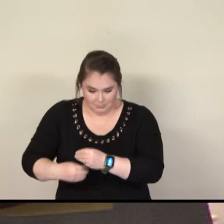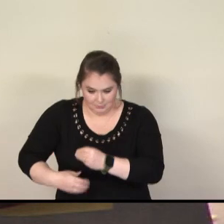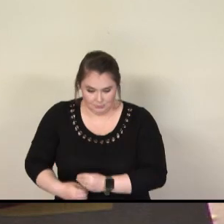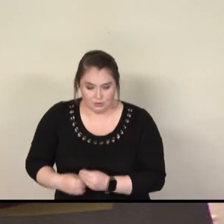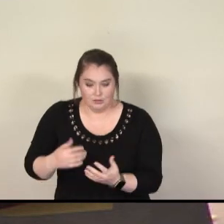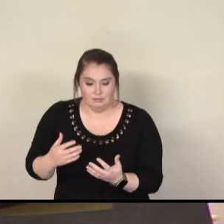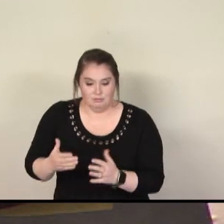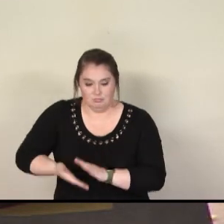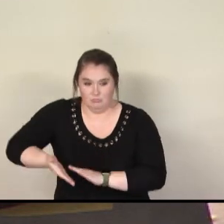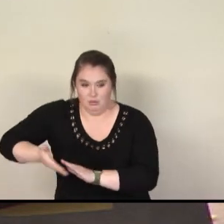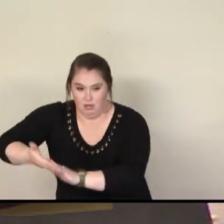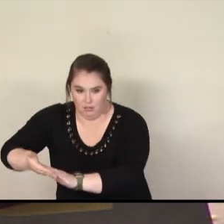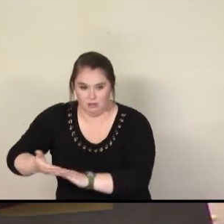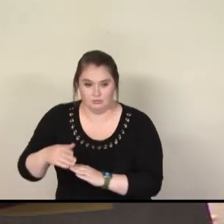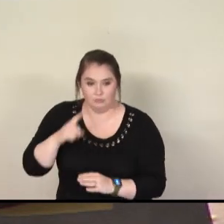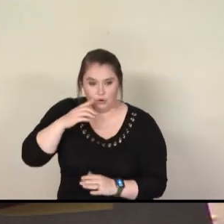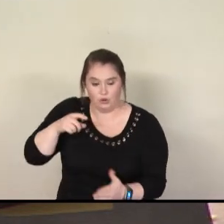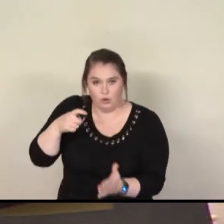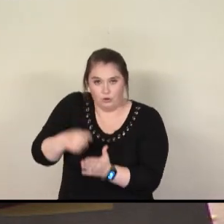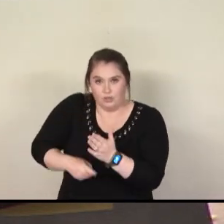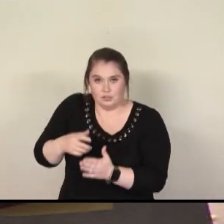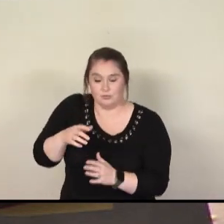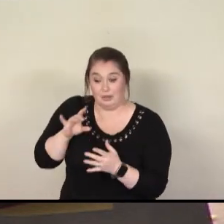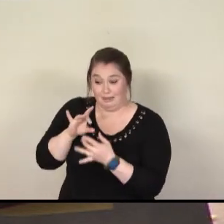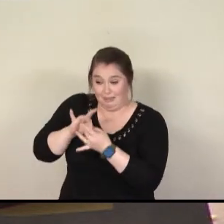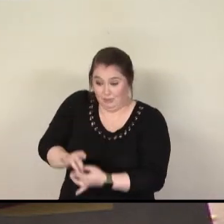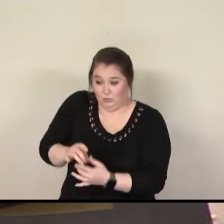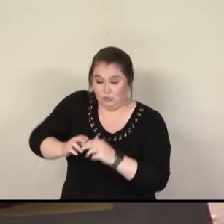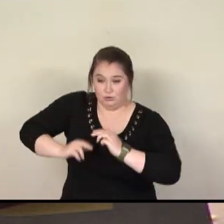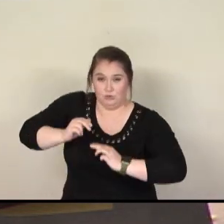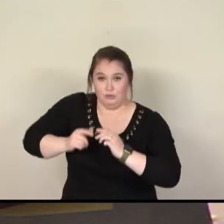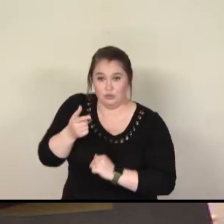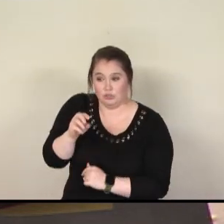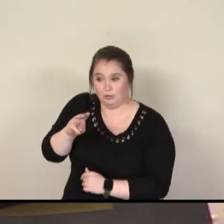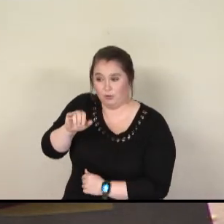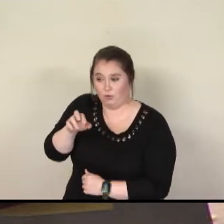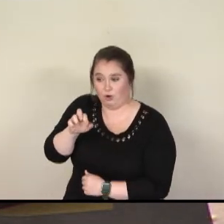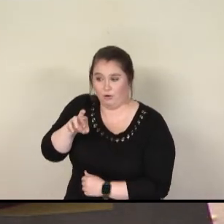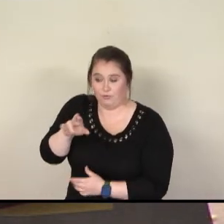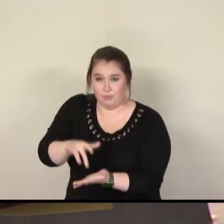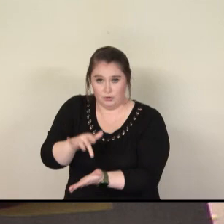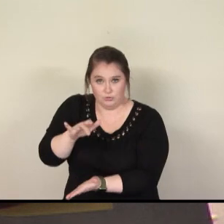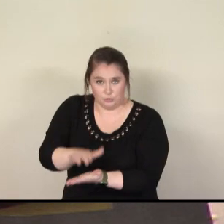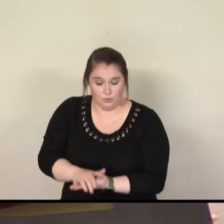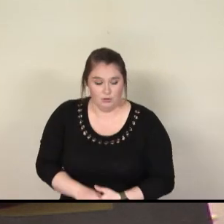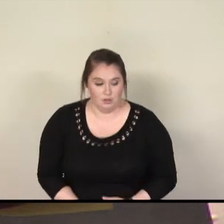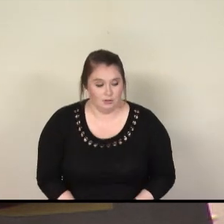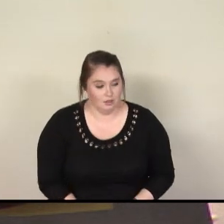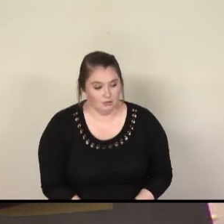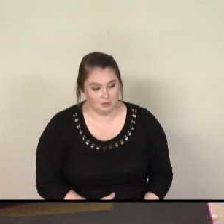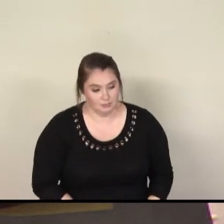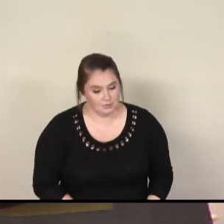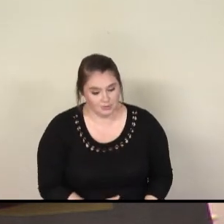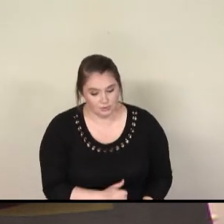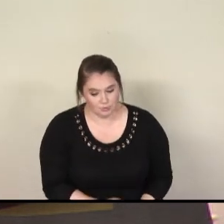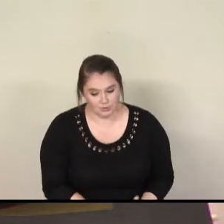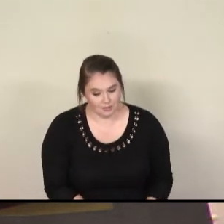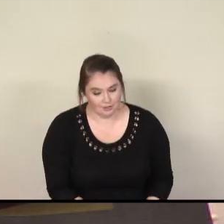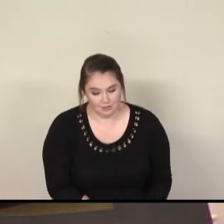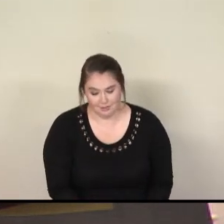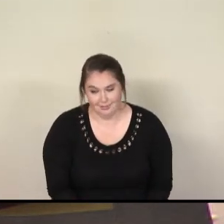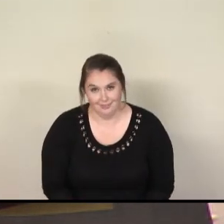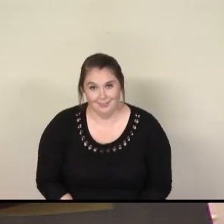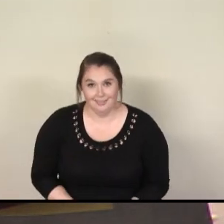expenditure, acceleration cost related to the construction of G.W. Carver Middle School. It's to get the work